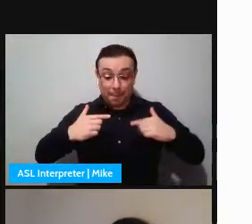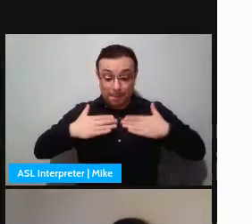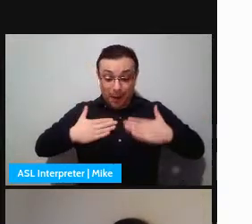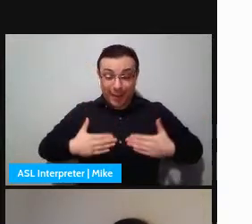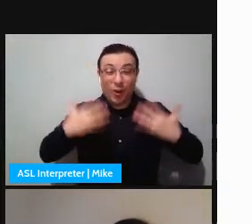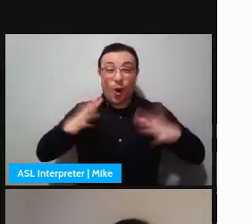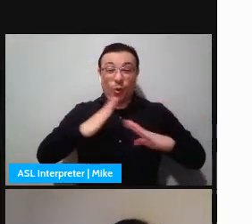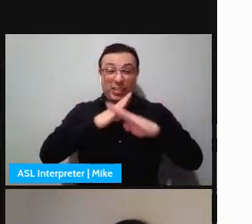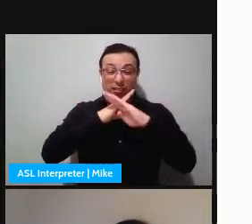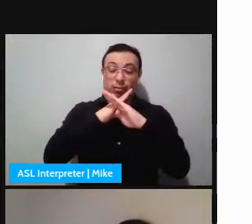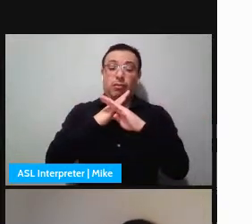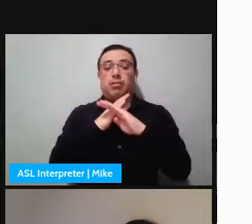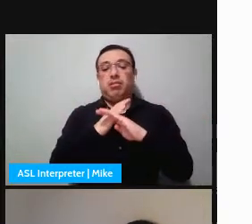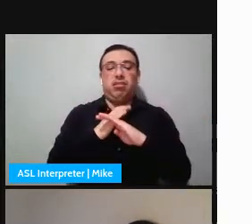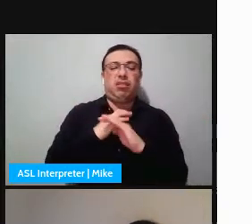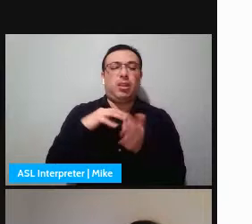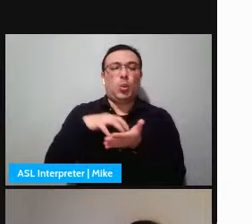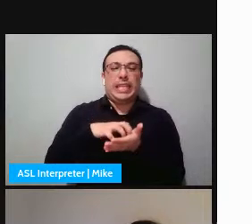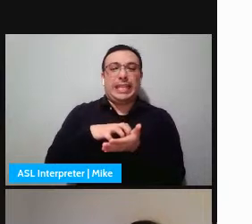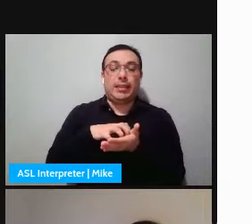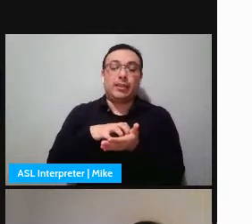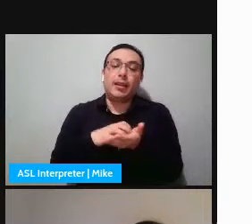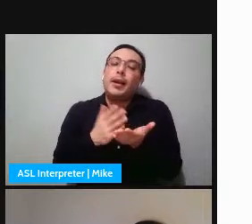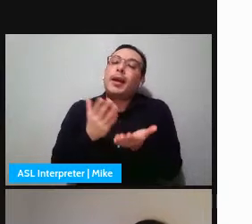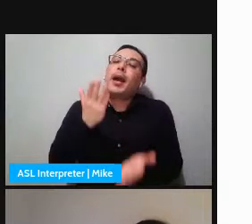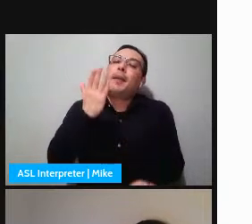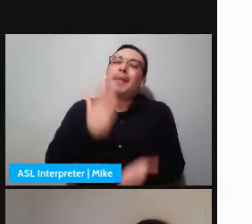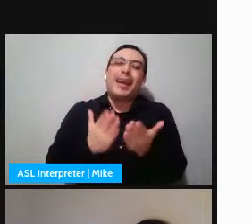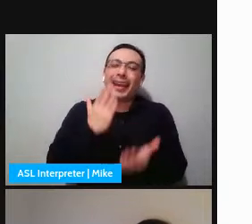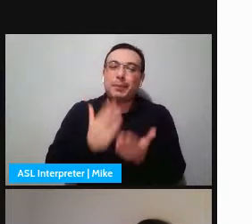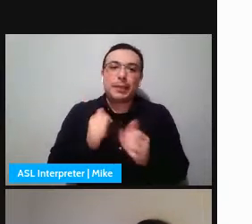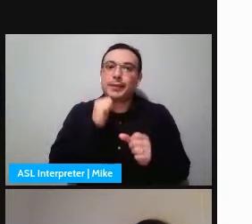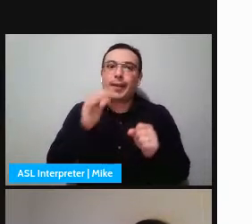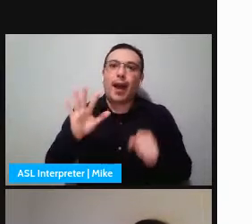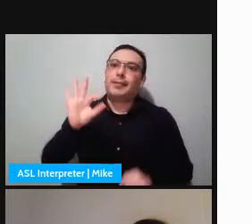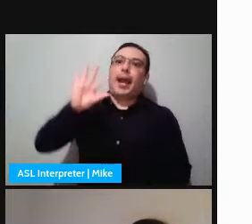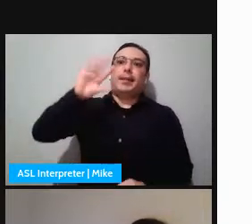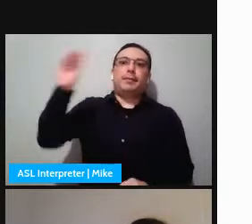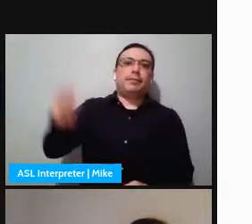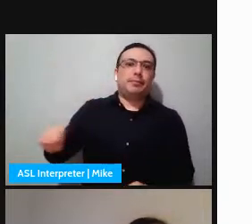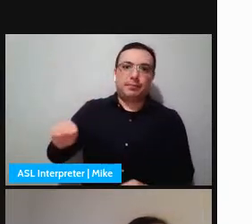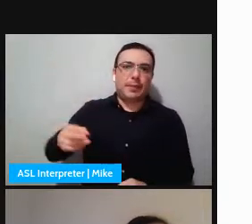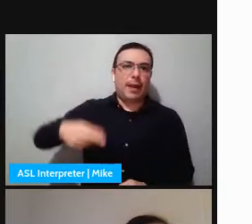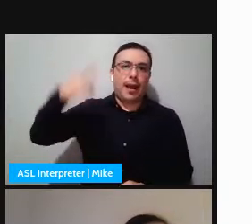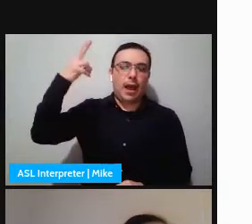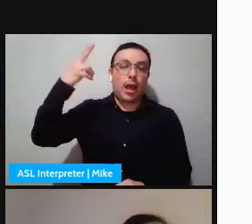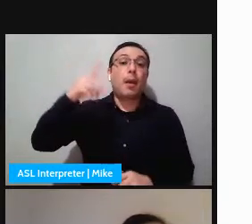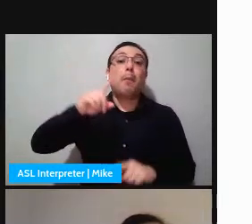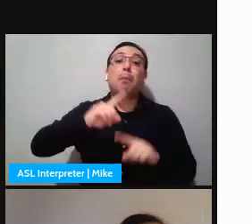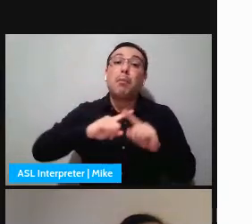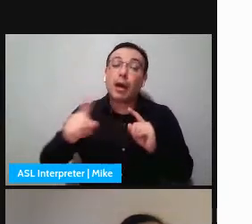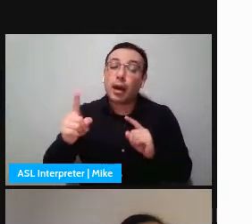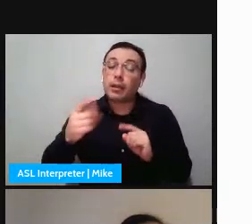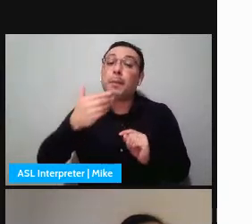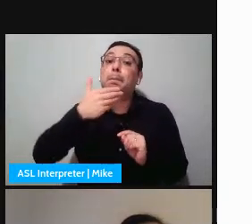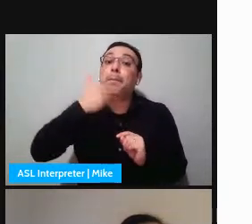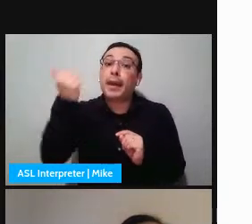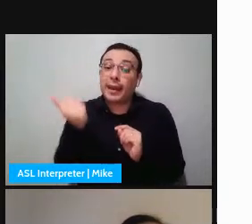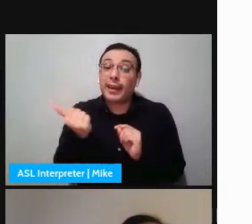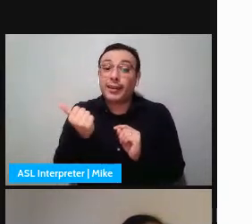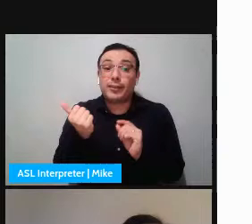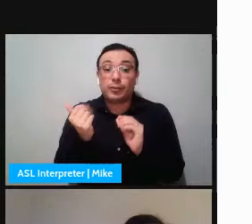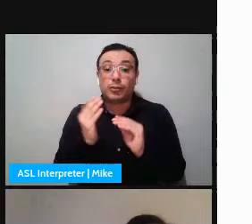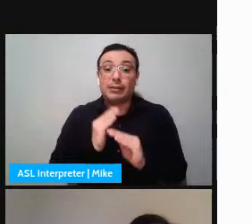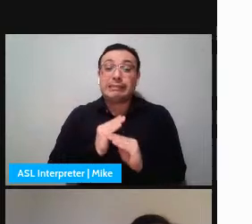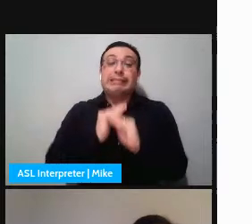as good, but any protection is better than none. And there are current trials going on with people now on different types